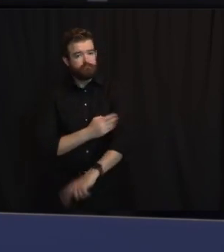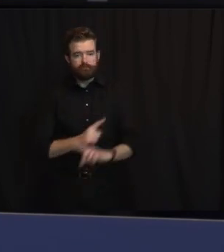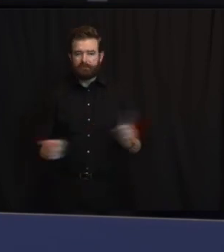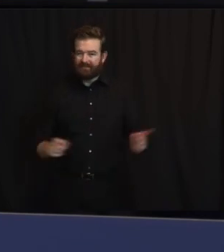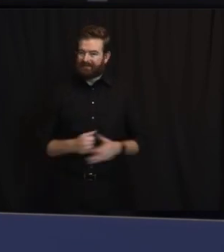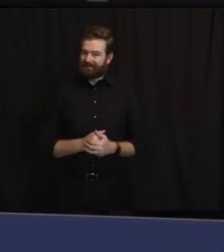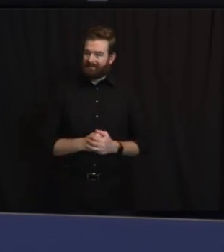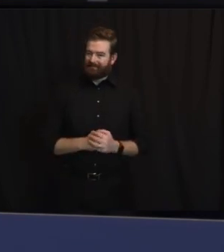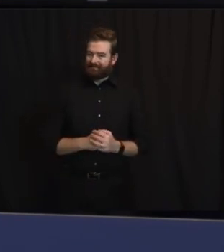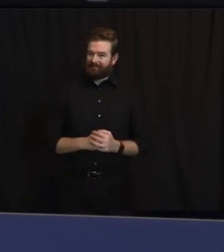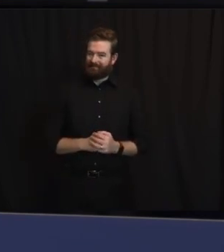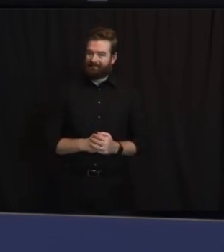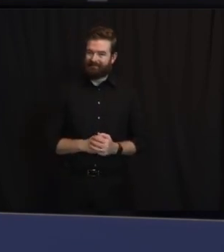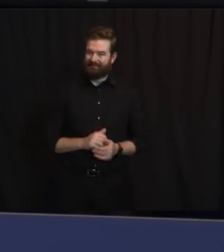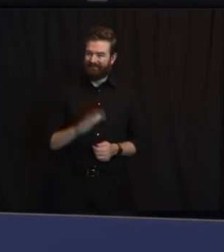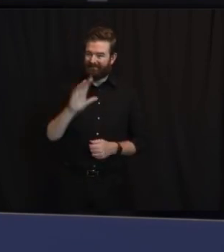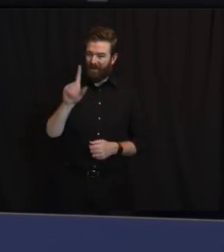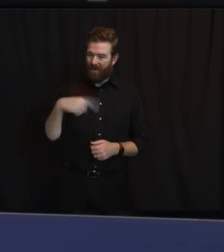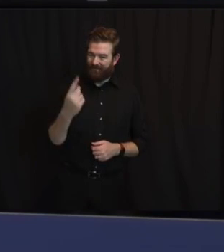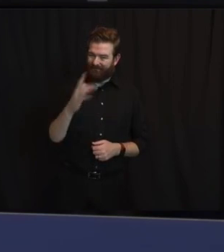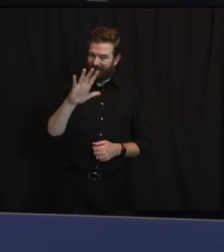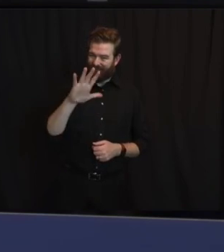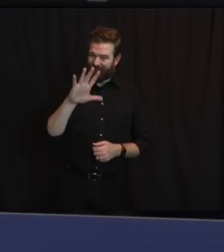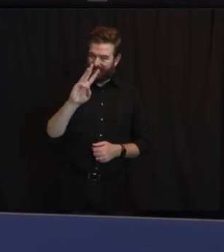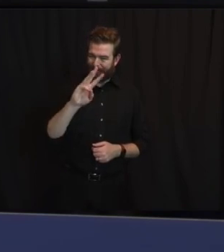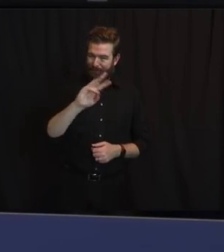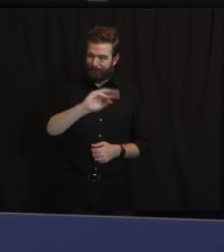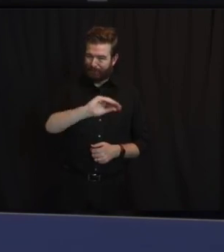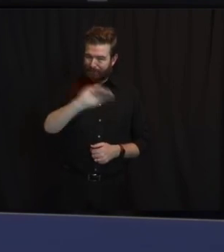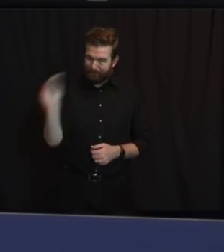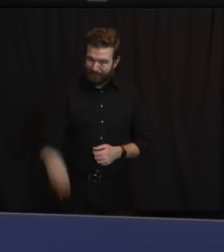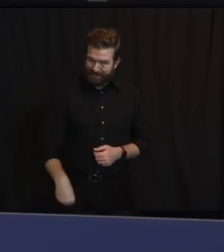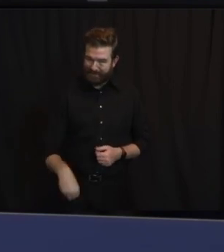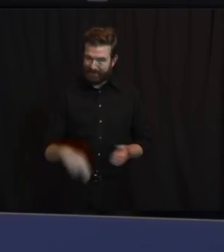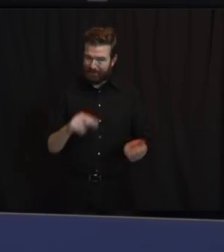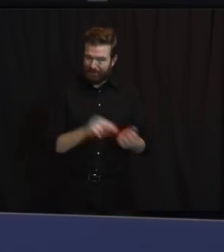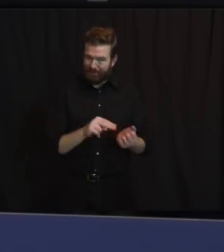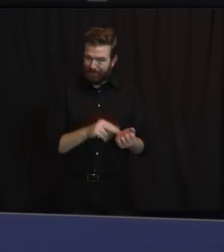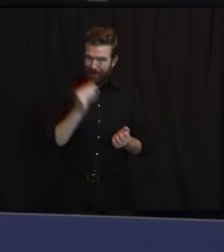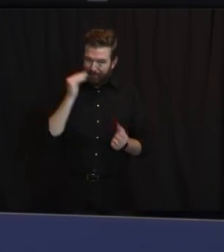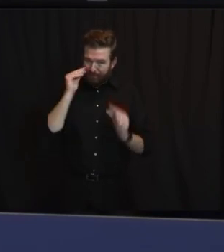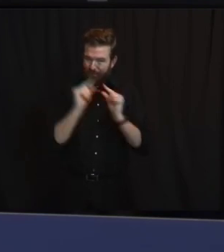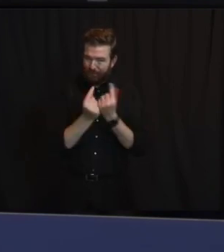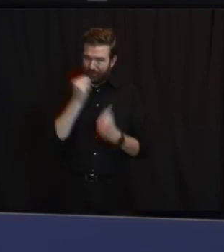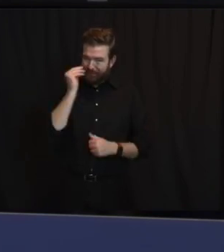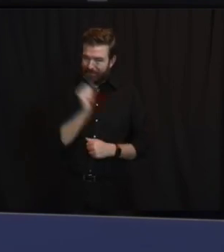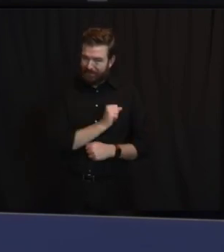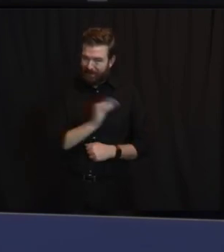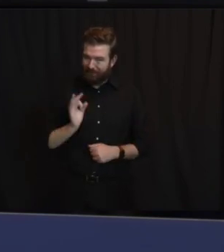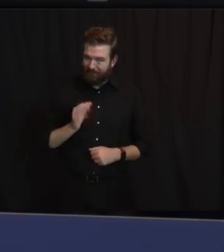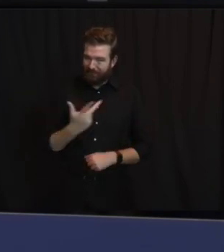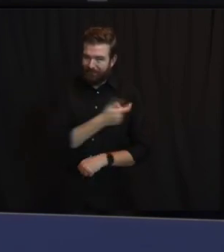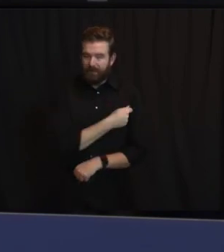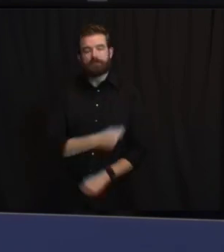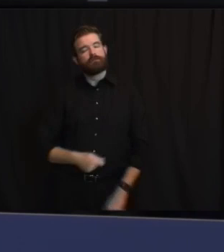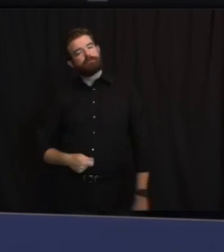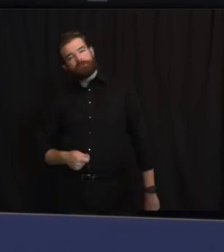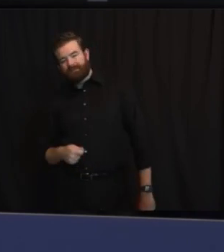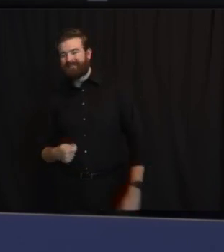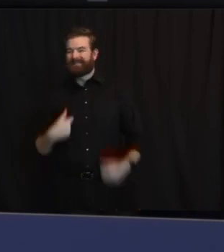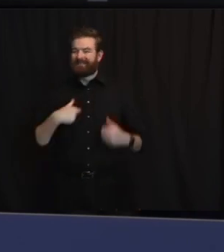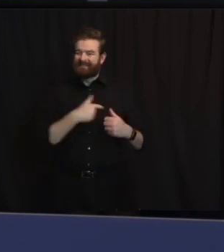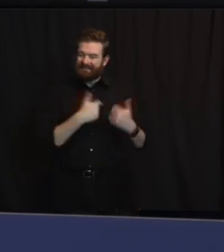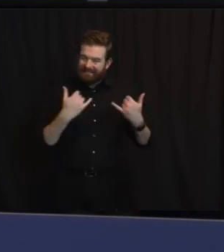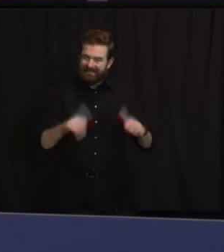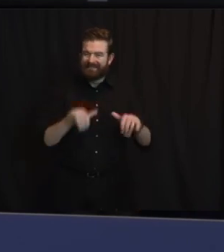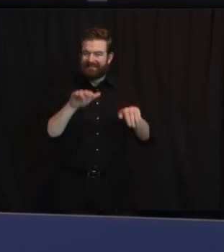care and assisted living staff are vaccinated. As part of our public awareness campaign early this year, We provided